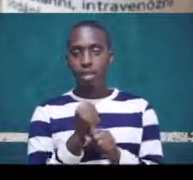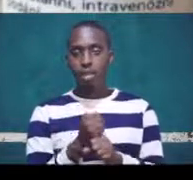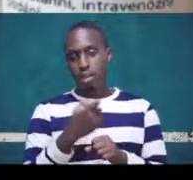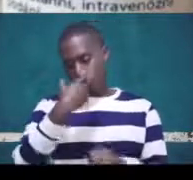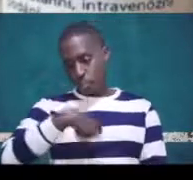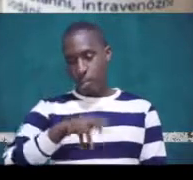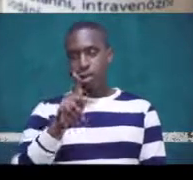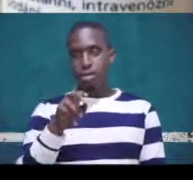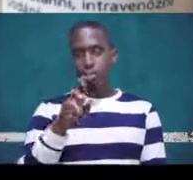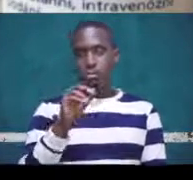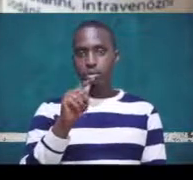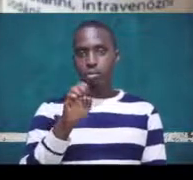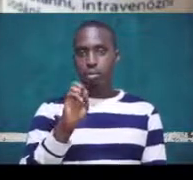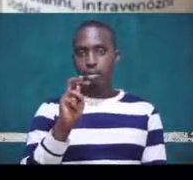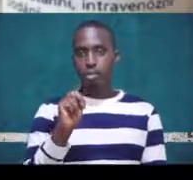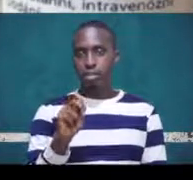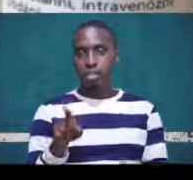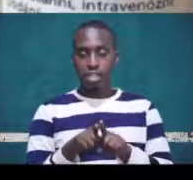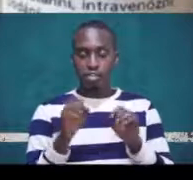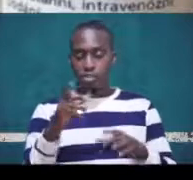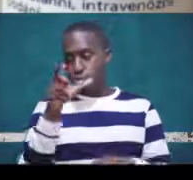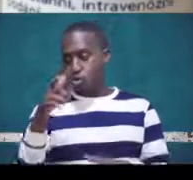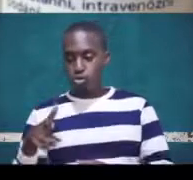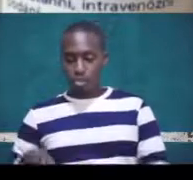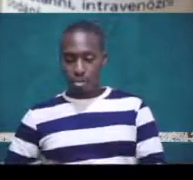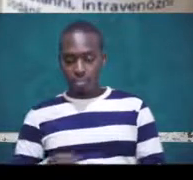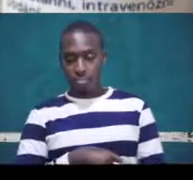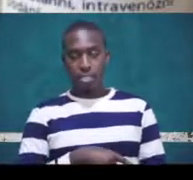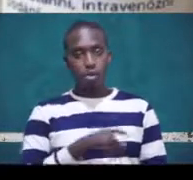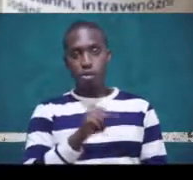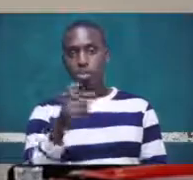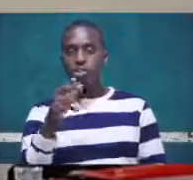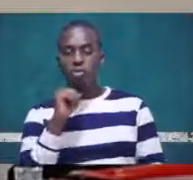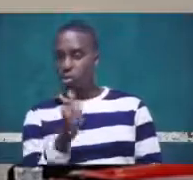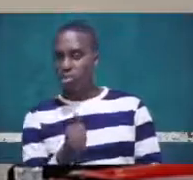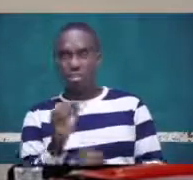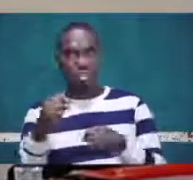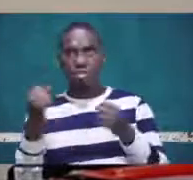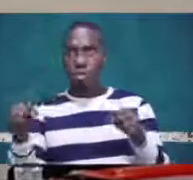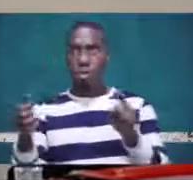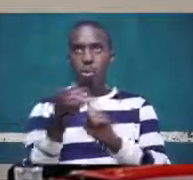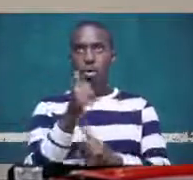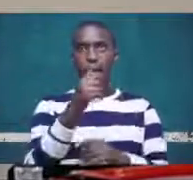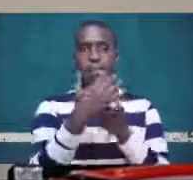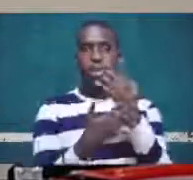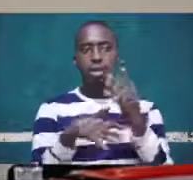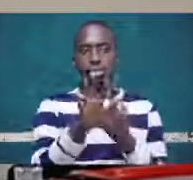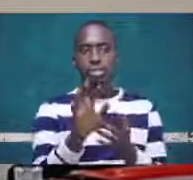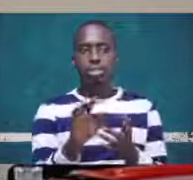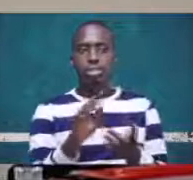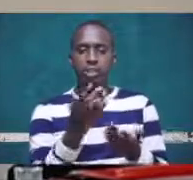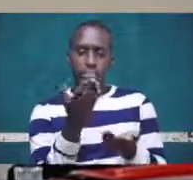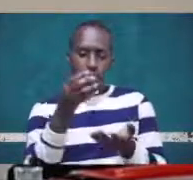insulin. If I'm diabetic and someone is not, it's very risky to get his blood, sample it down, filter it,